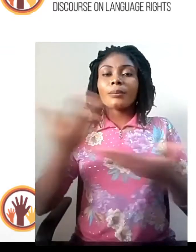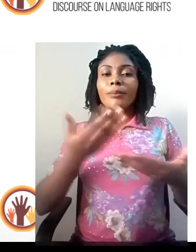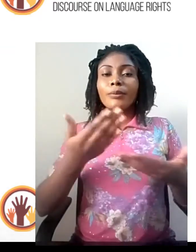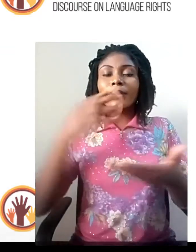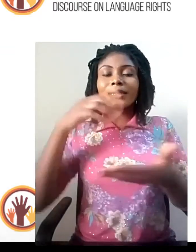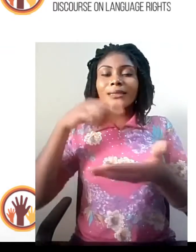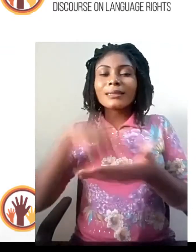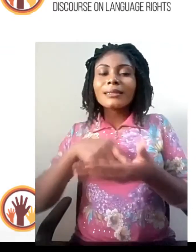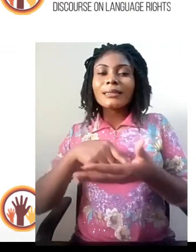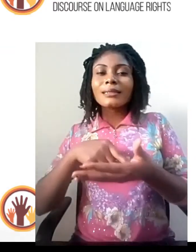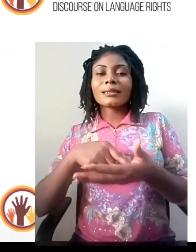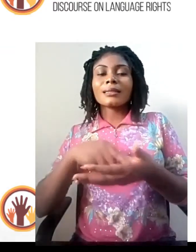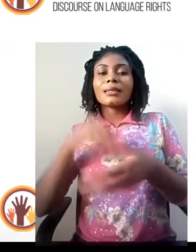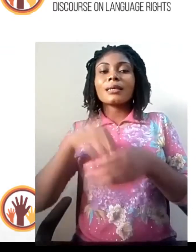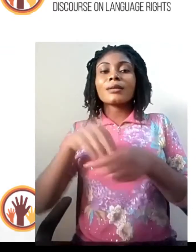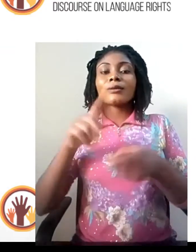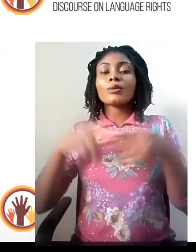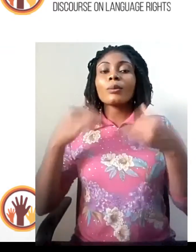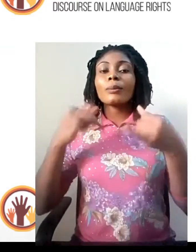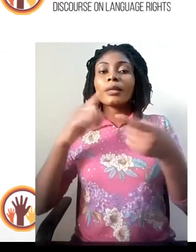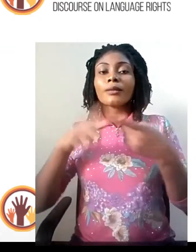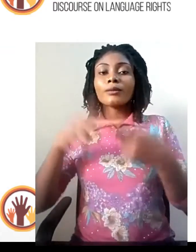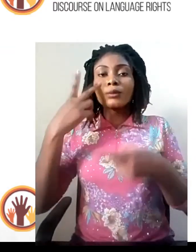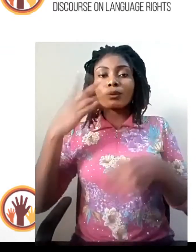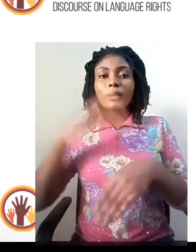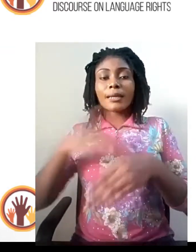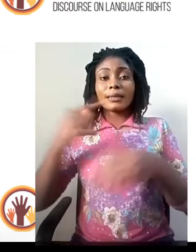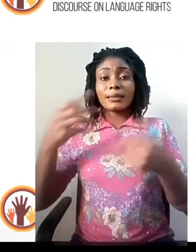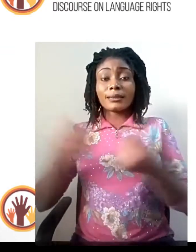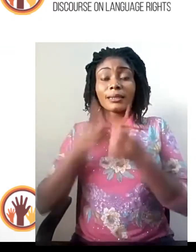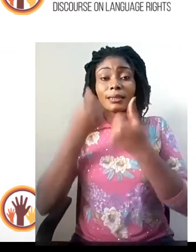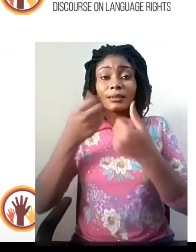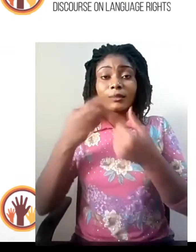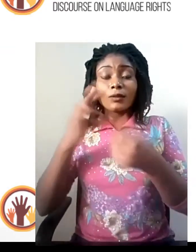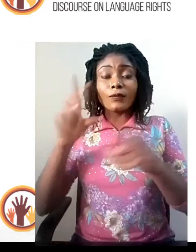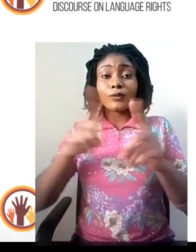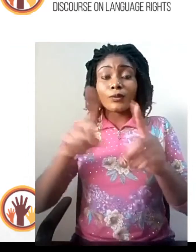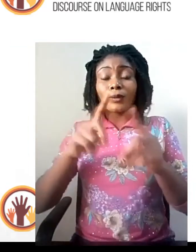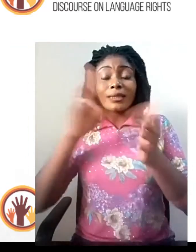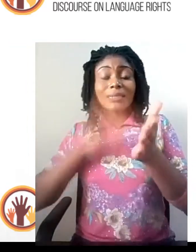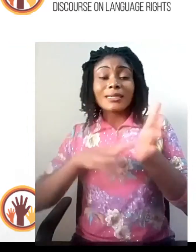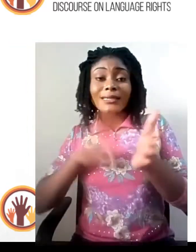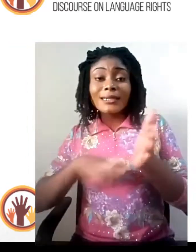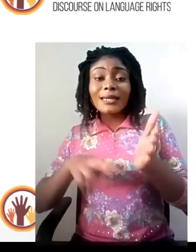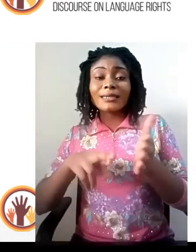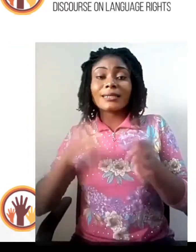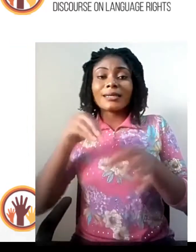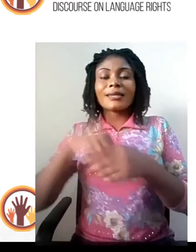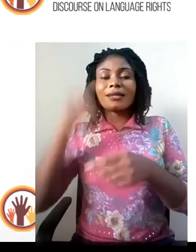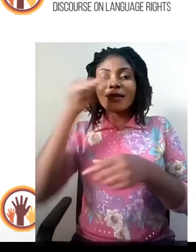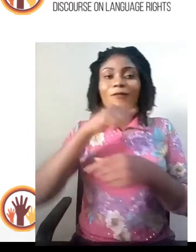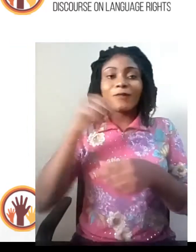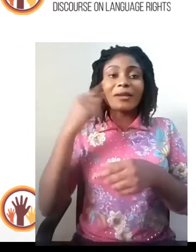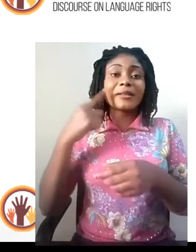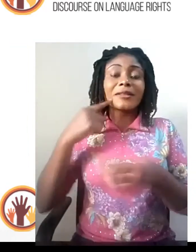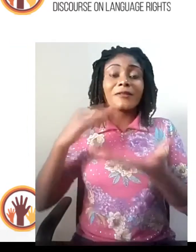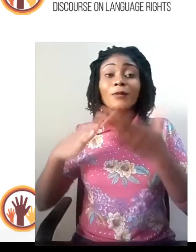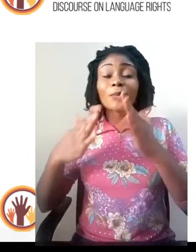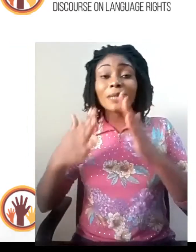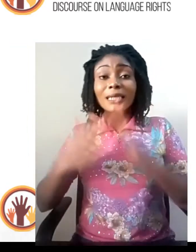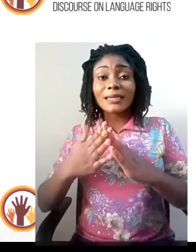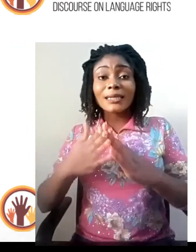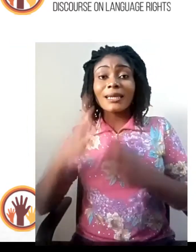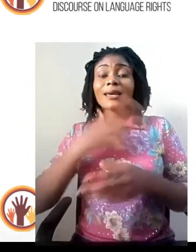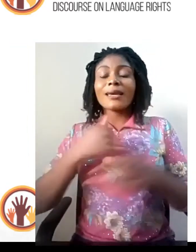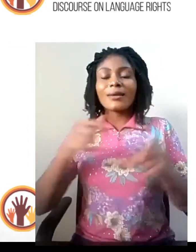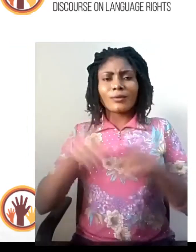at the challenges of doing research in African deaf communities. And I